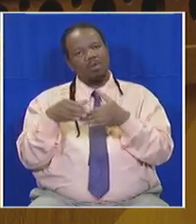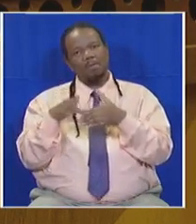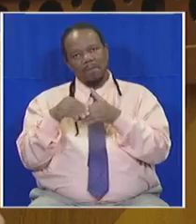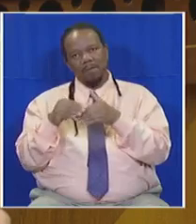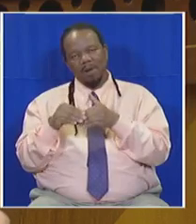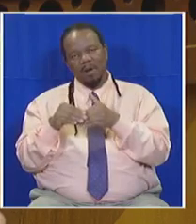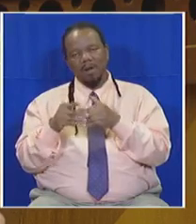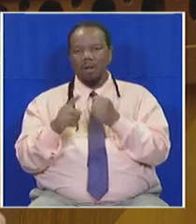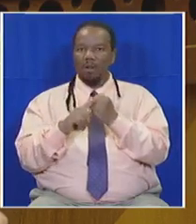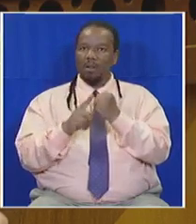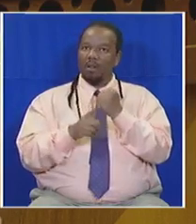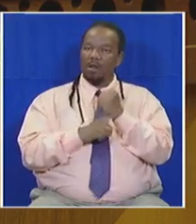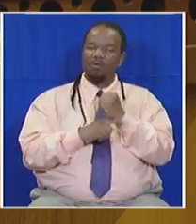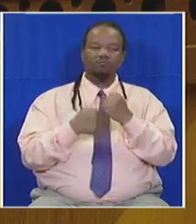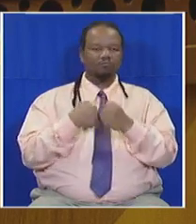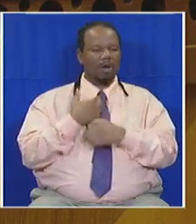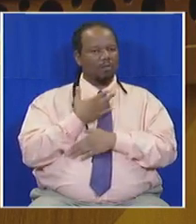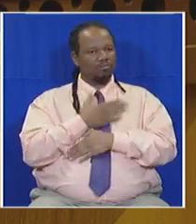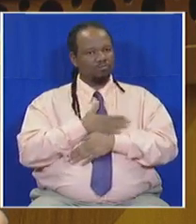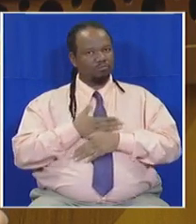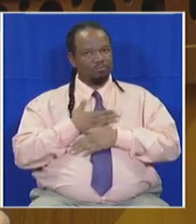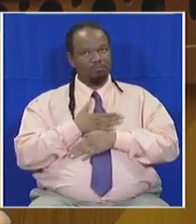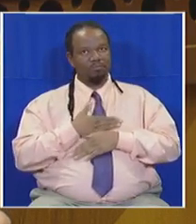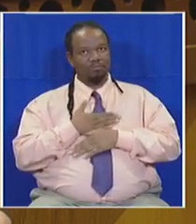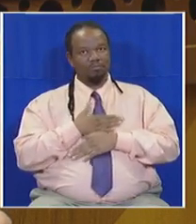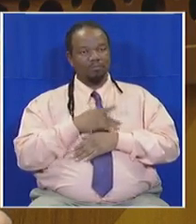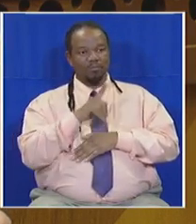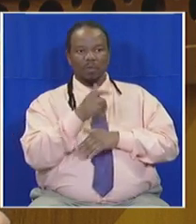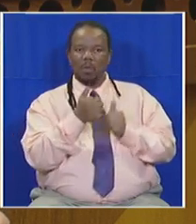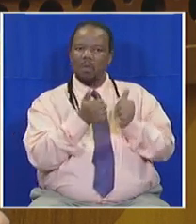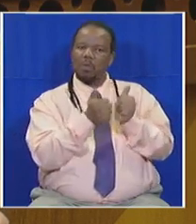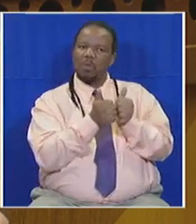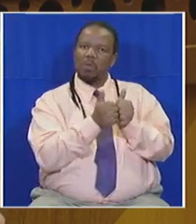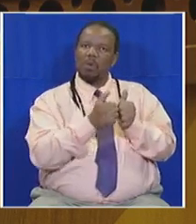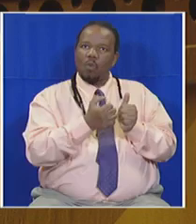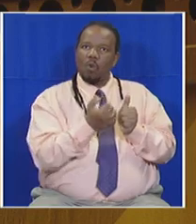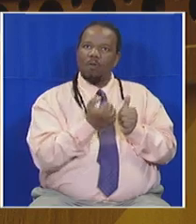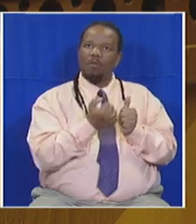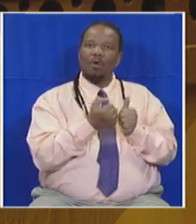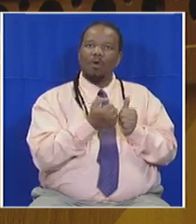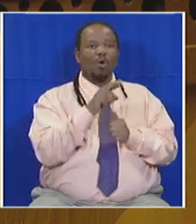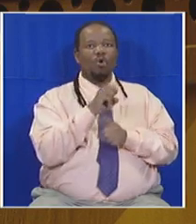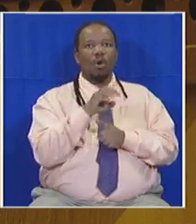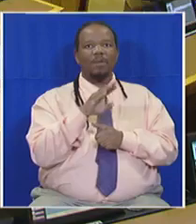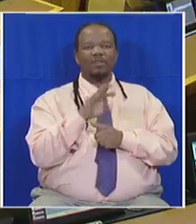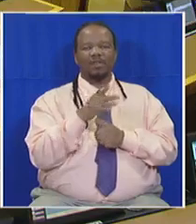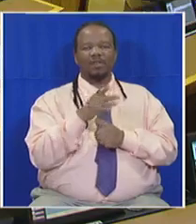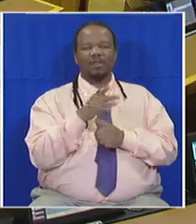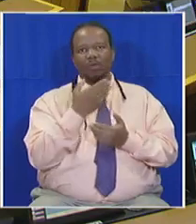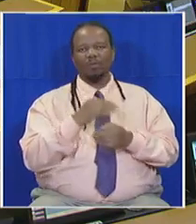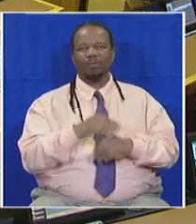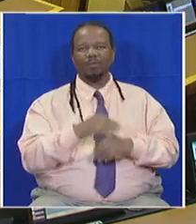but not least, my appreciation to my partner in cooperative governance, my wife, Kim Robinson. Thank you very much.